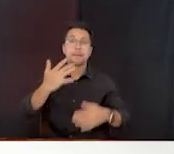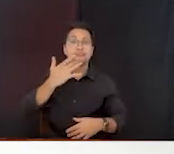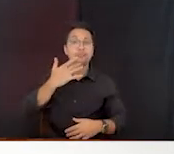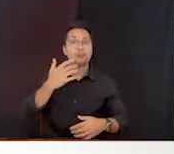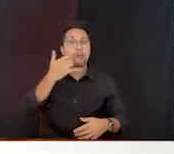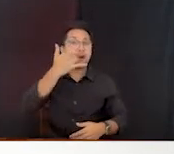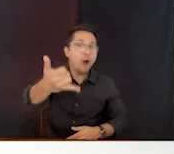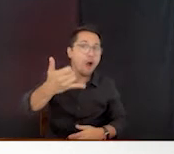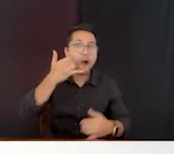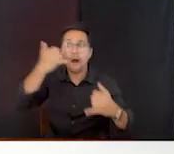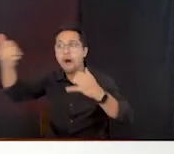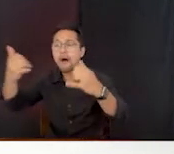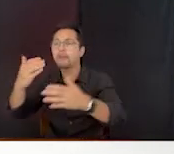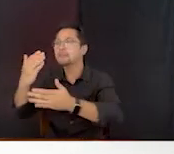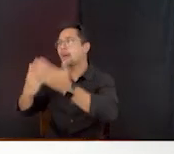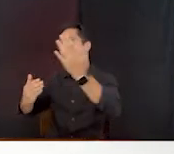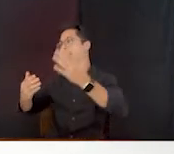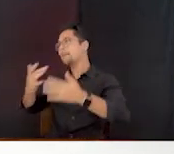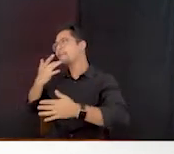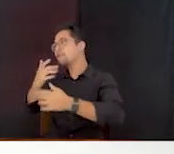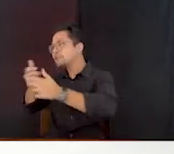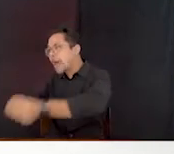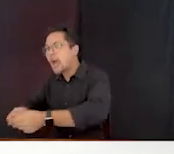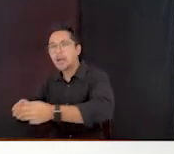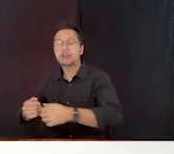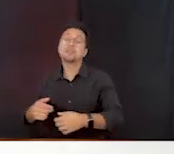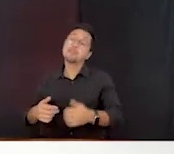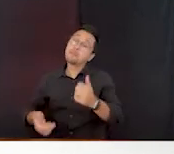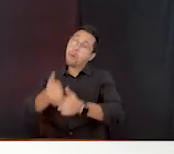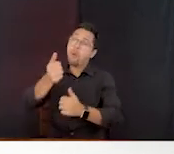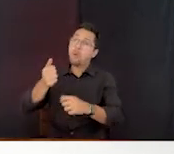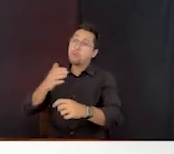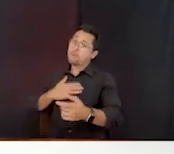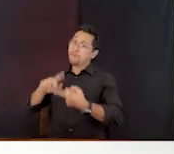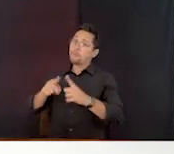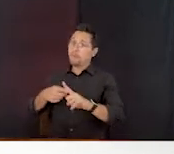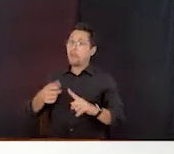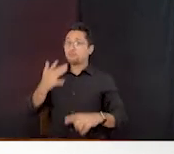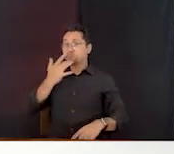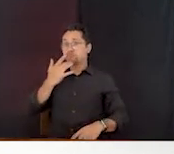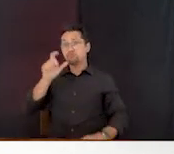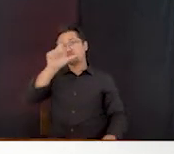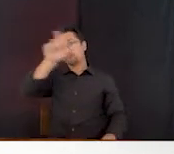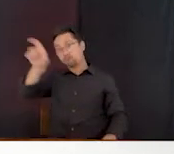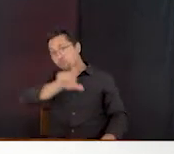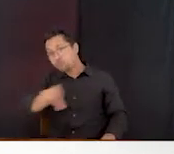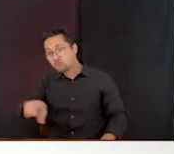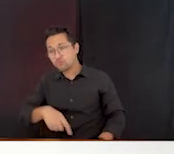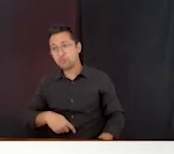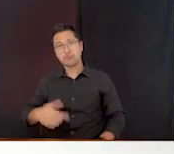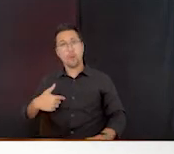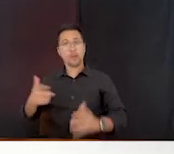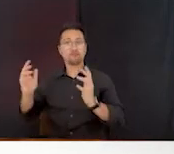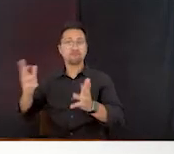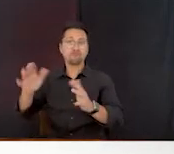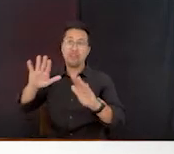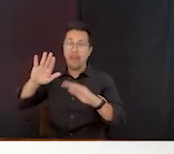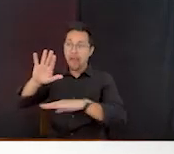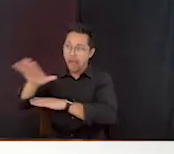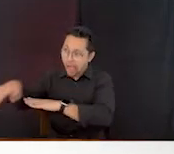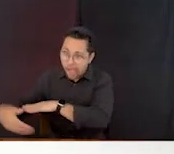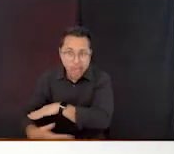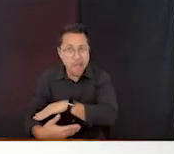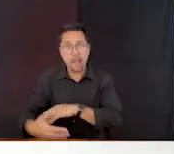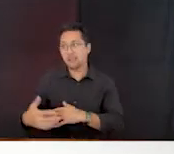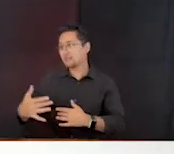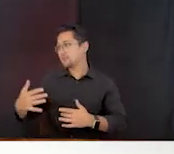call. I found a number of my friends actually liked Zoom, and we had many calls just going into the late night, chatting about what is going on in